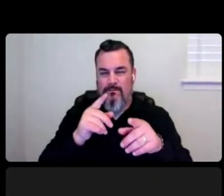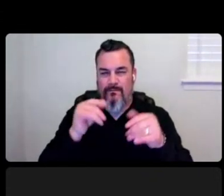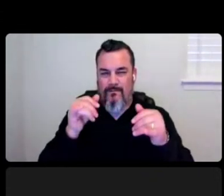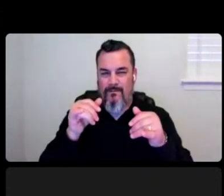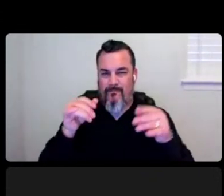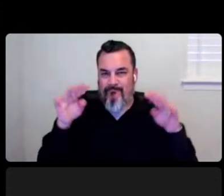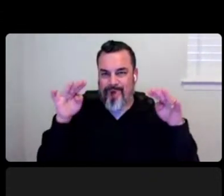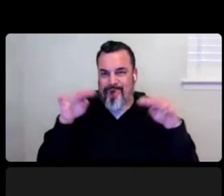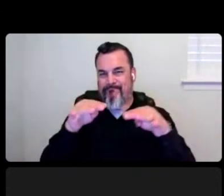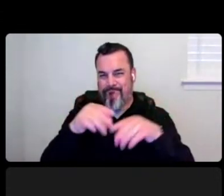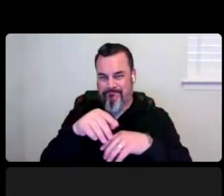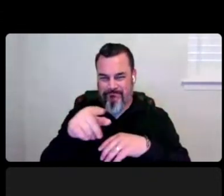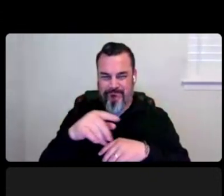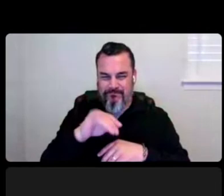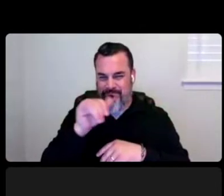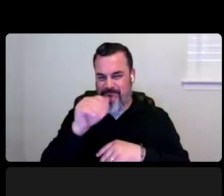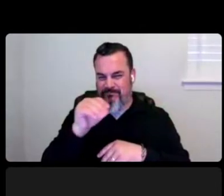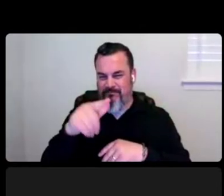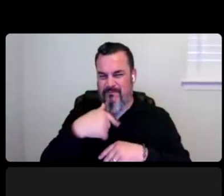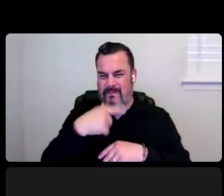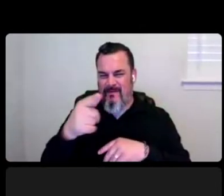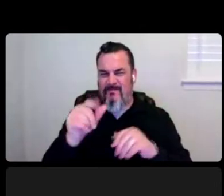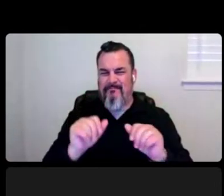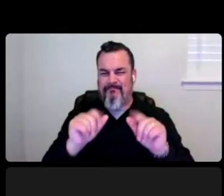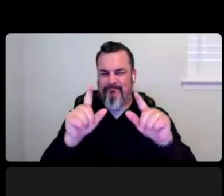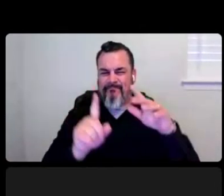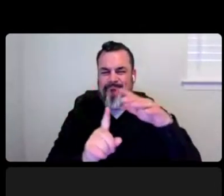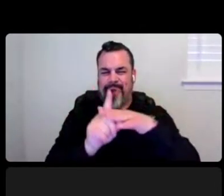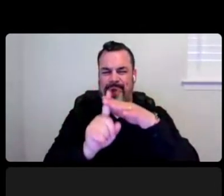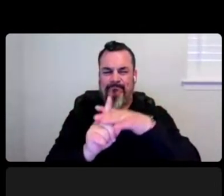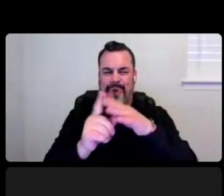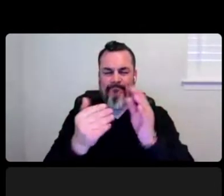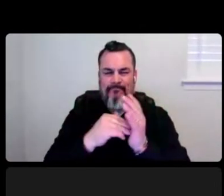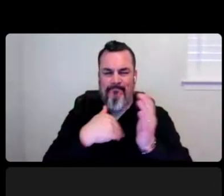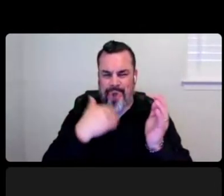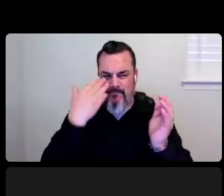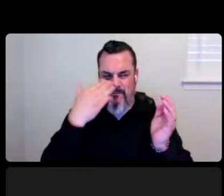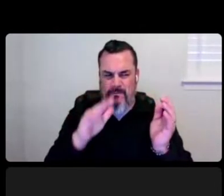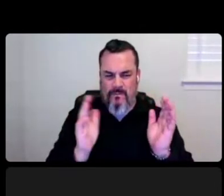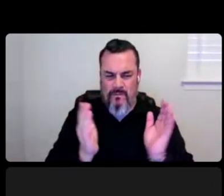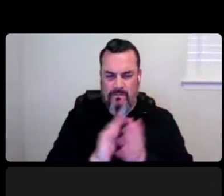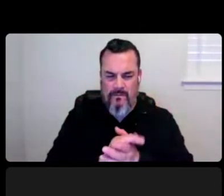now. Jamal, I've got that thing popping up there again. I don't know if...